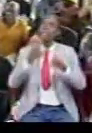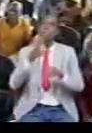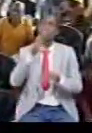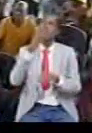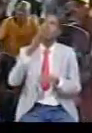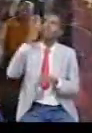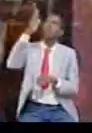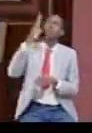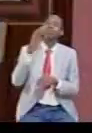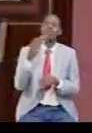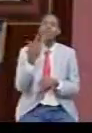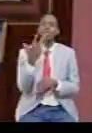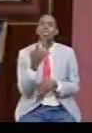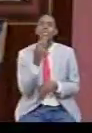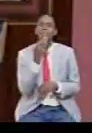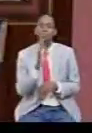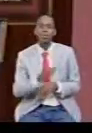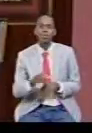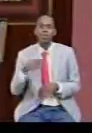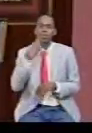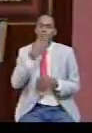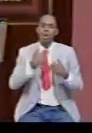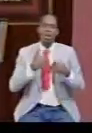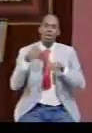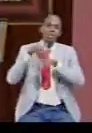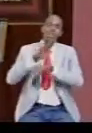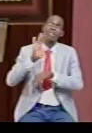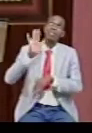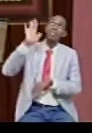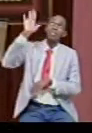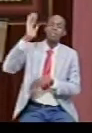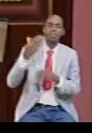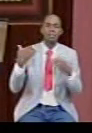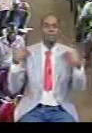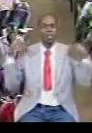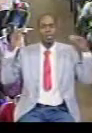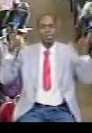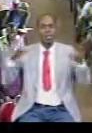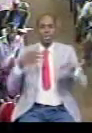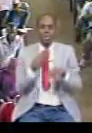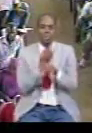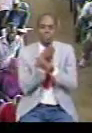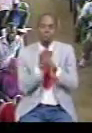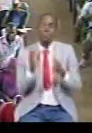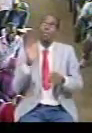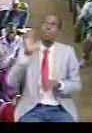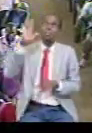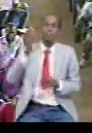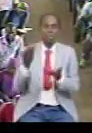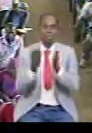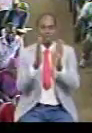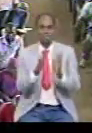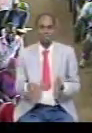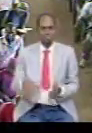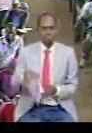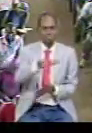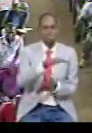who has sent his angel and delivered his servants that trusted in